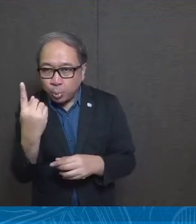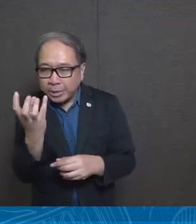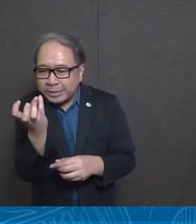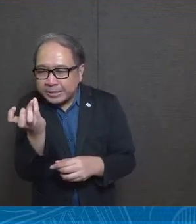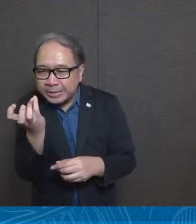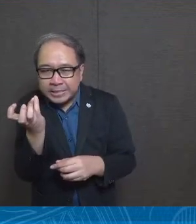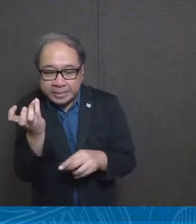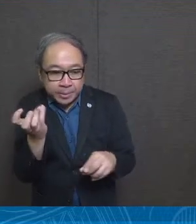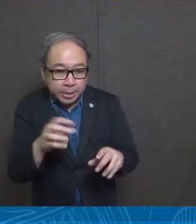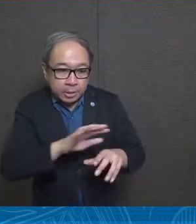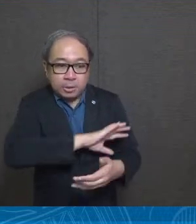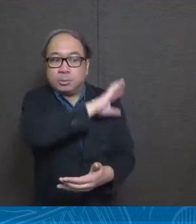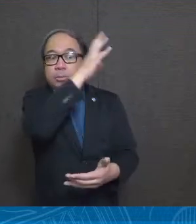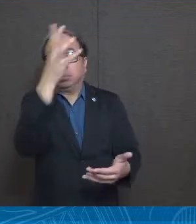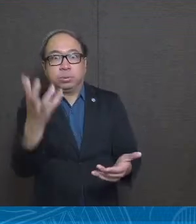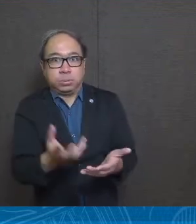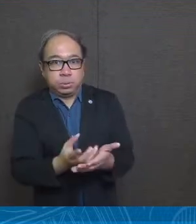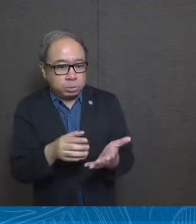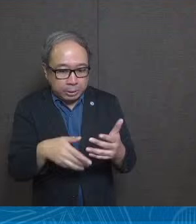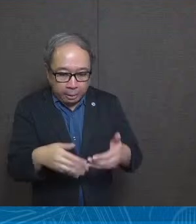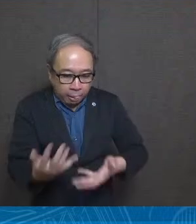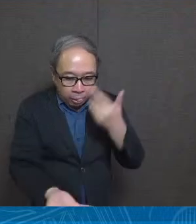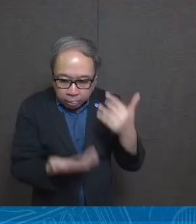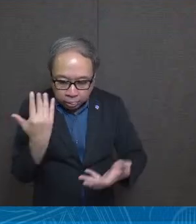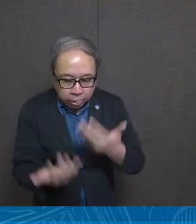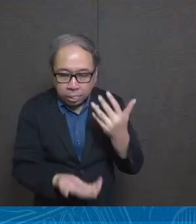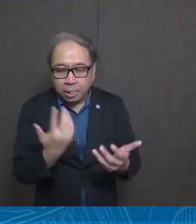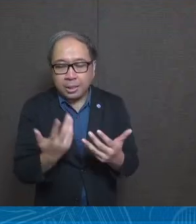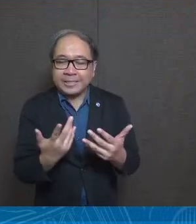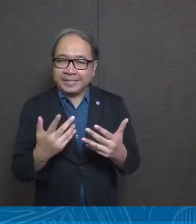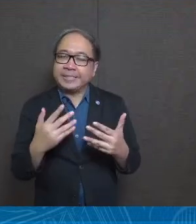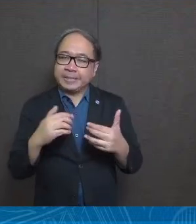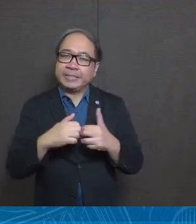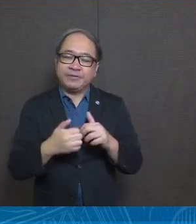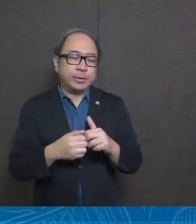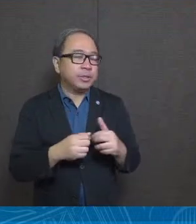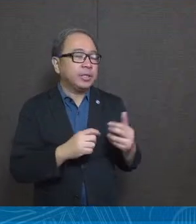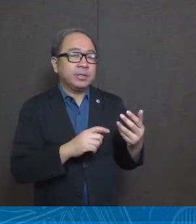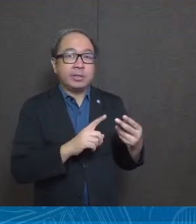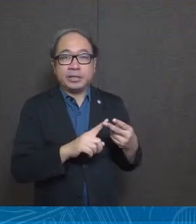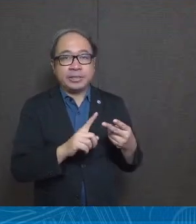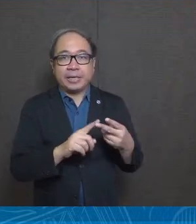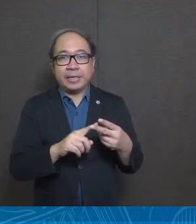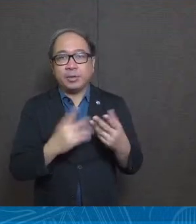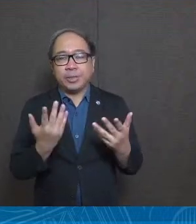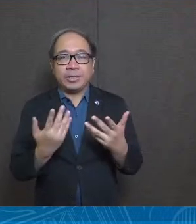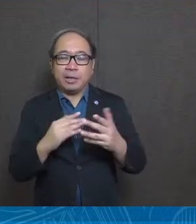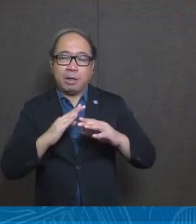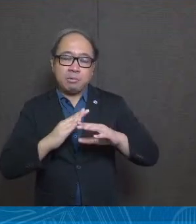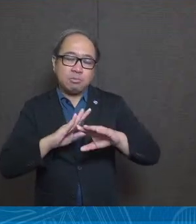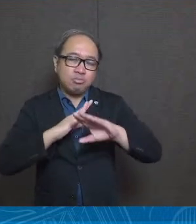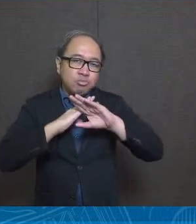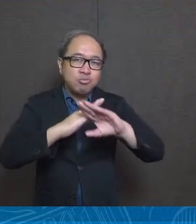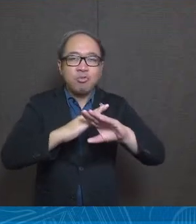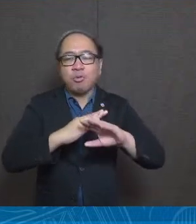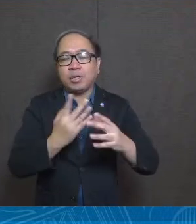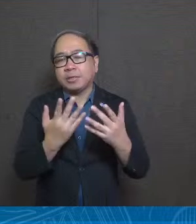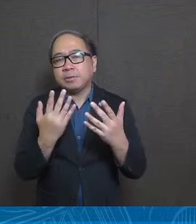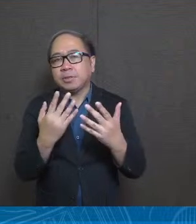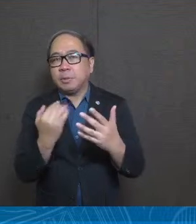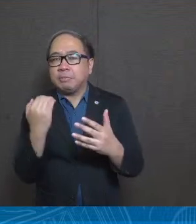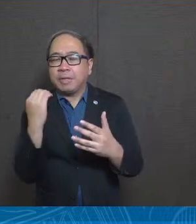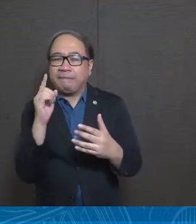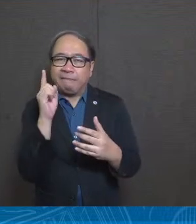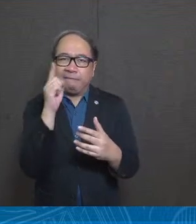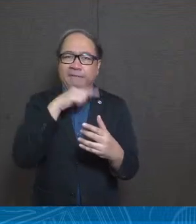one is, you know well, the fake news. So we are using technology to overcome those disadvantages. So